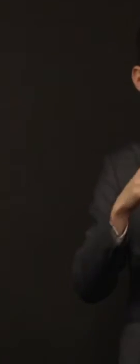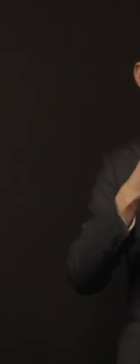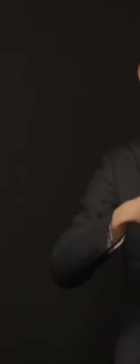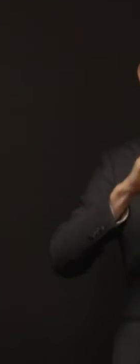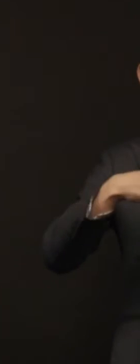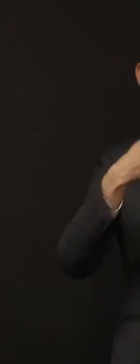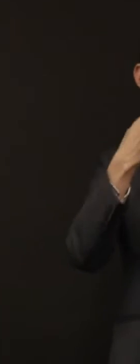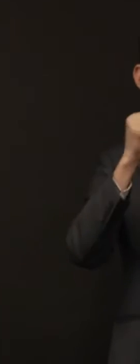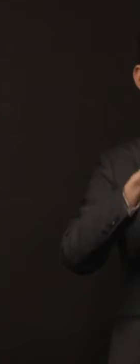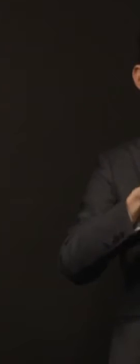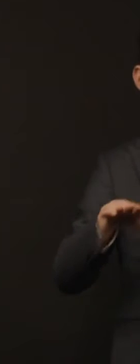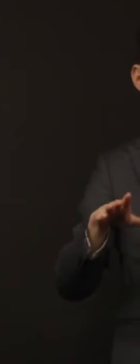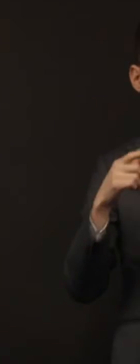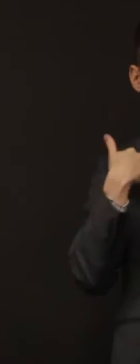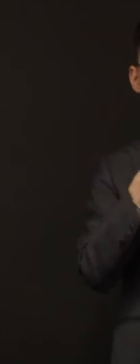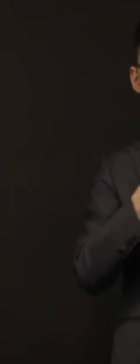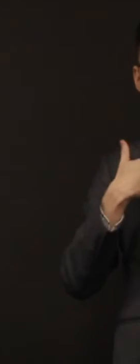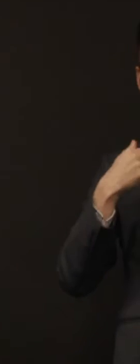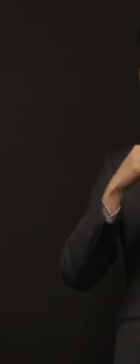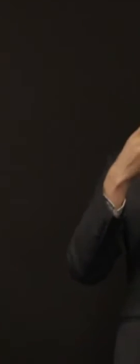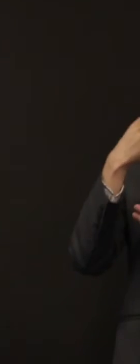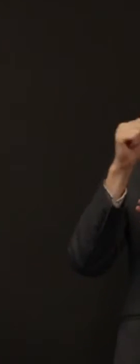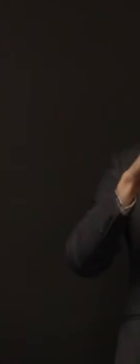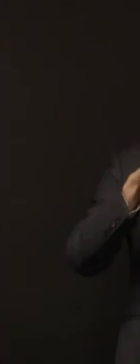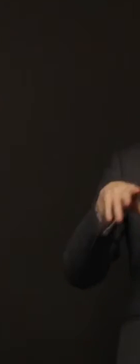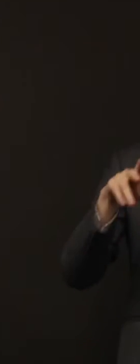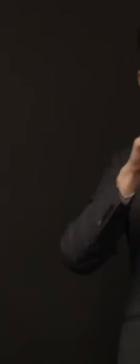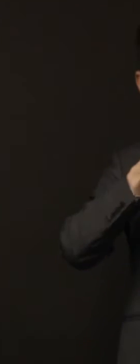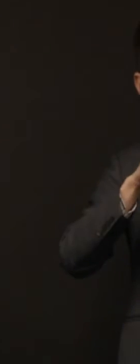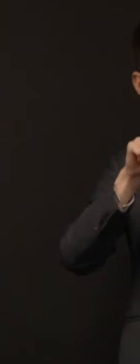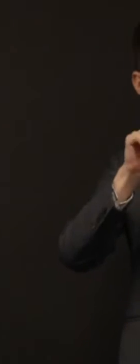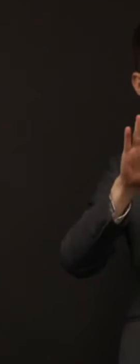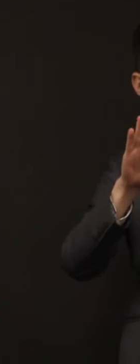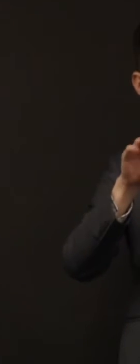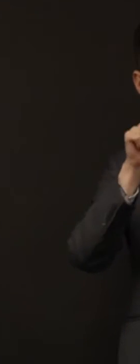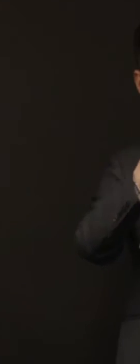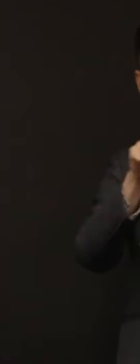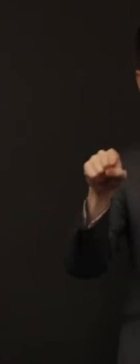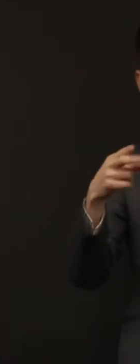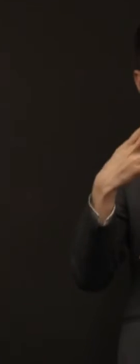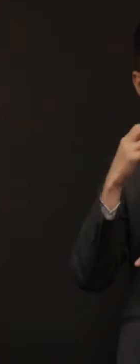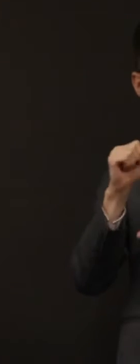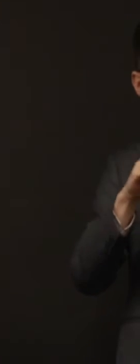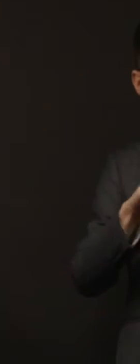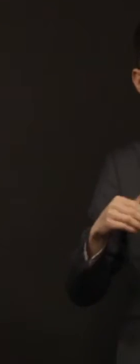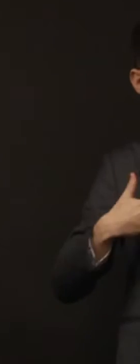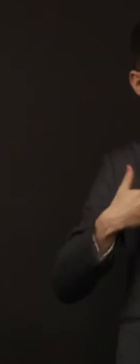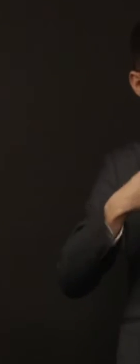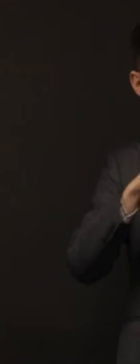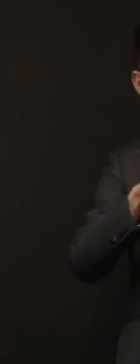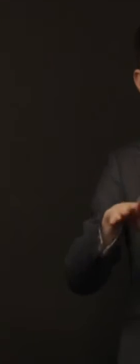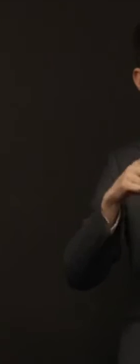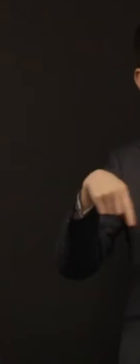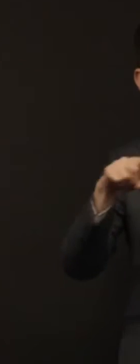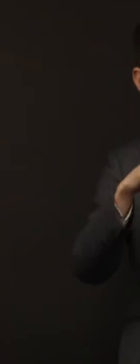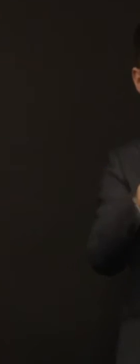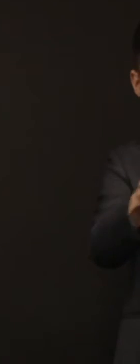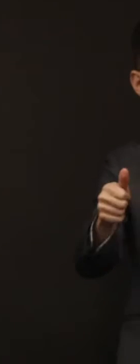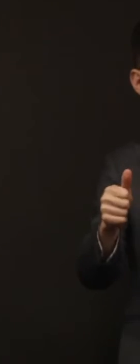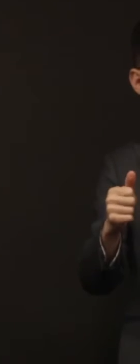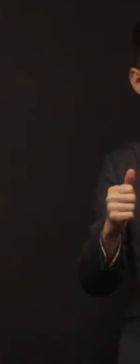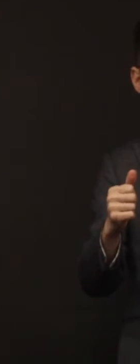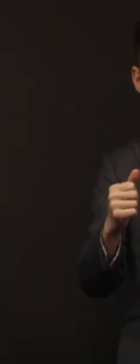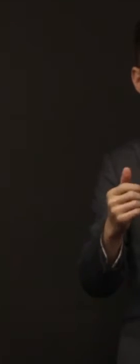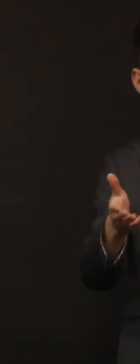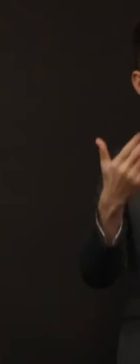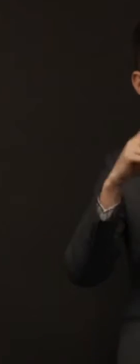students. We have a program we call Student Reporting Labs. These young people, these high school students on their own came to us